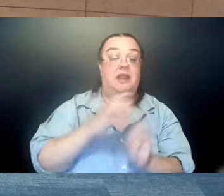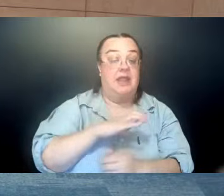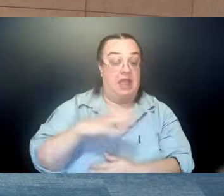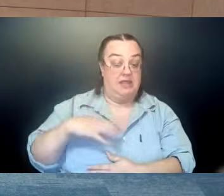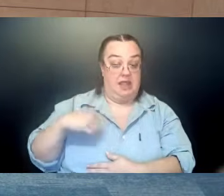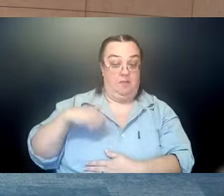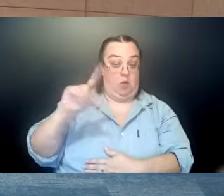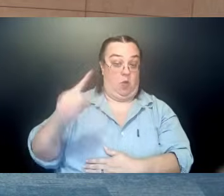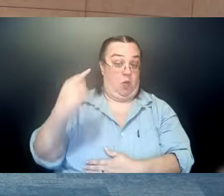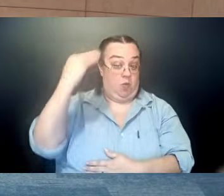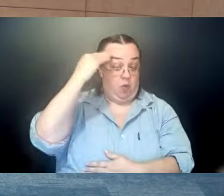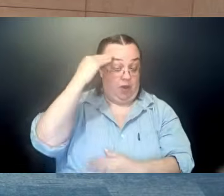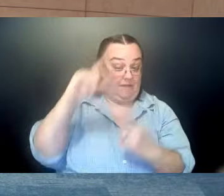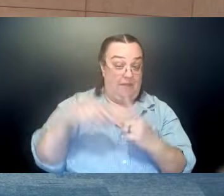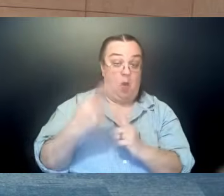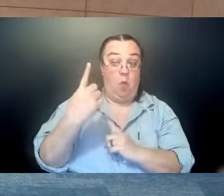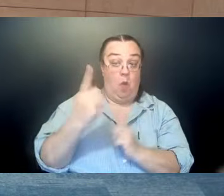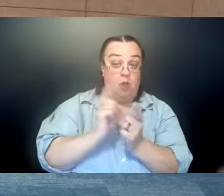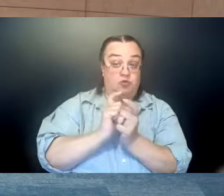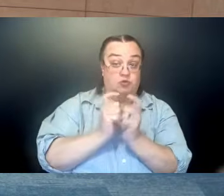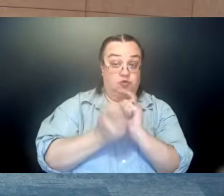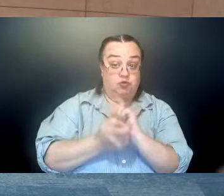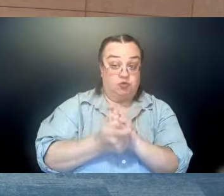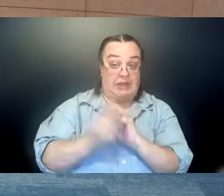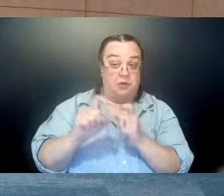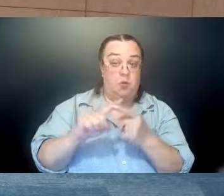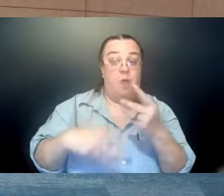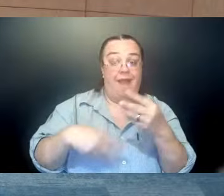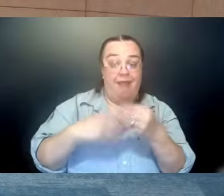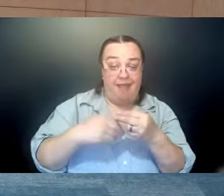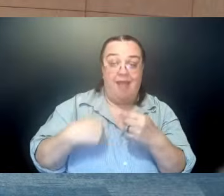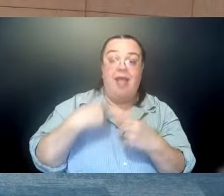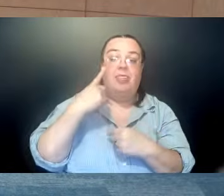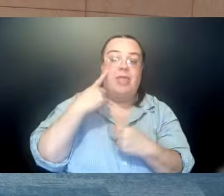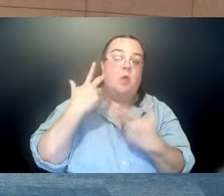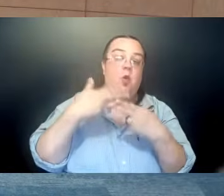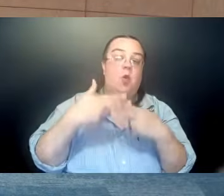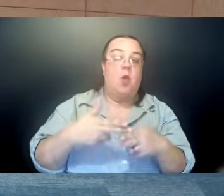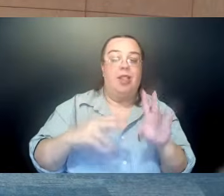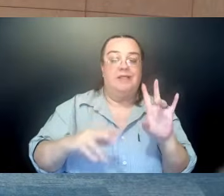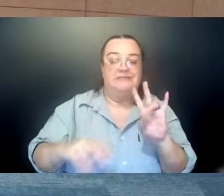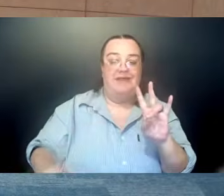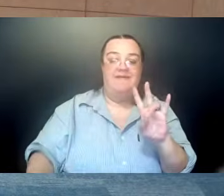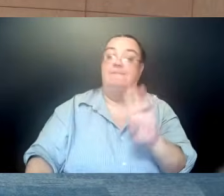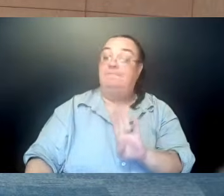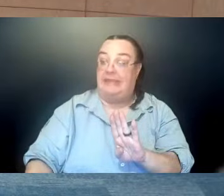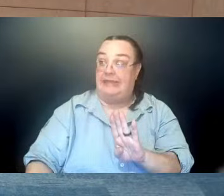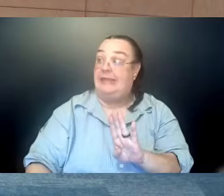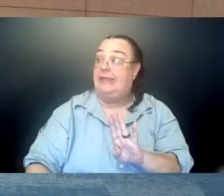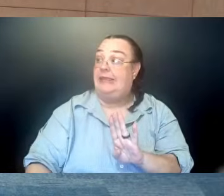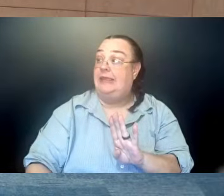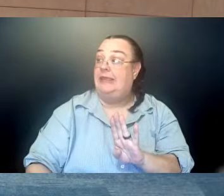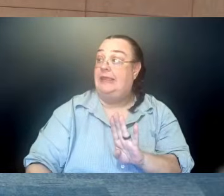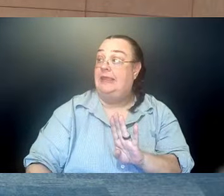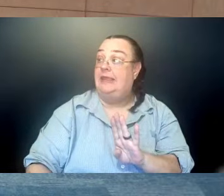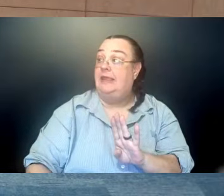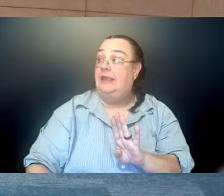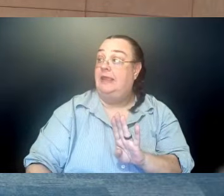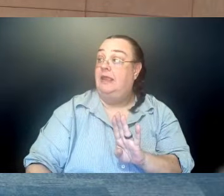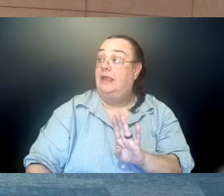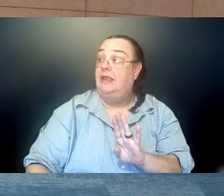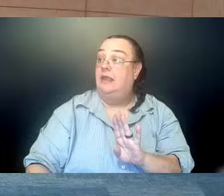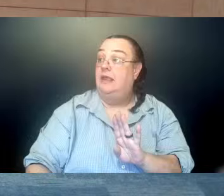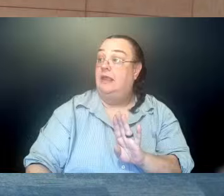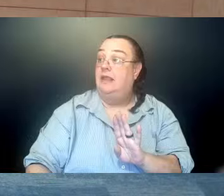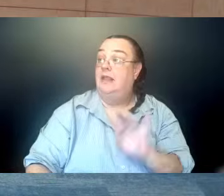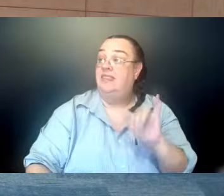of one change that needs to be added, which I think we would call 7B, and that is the